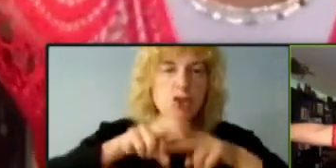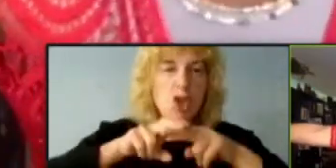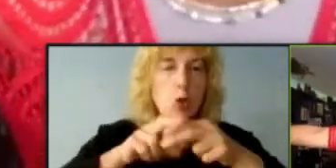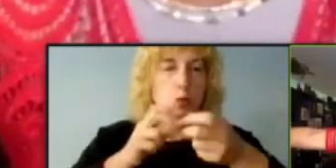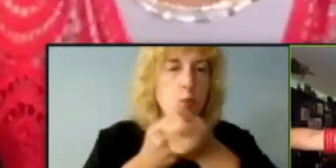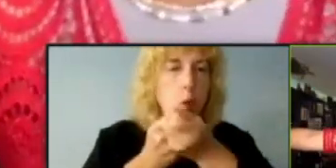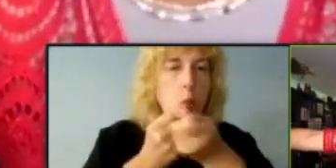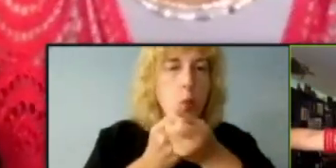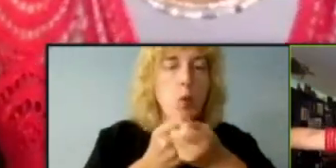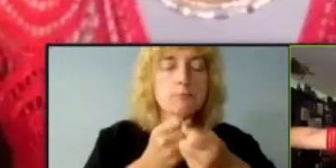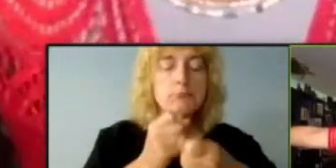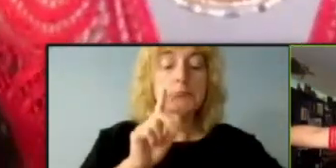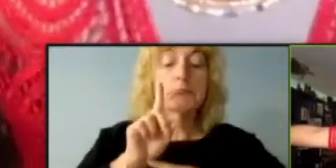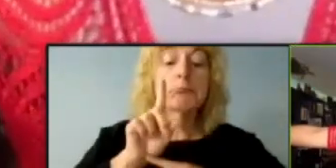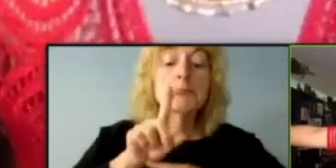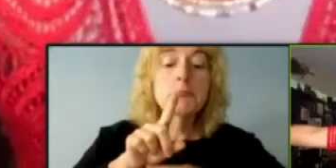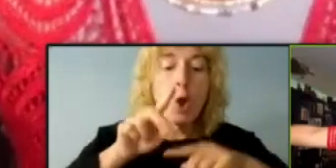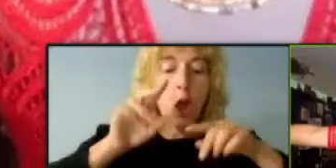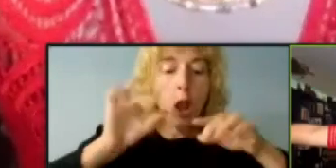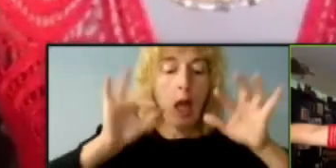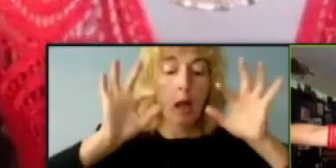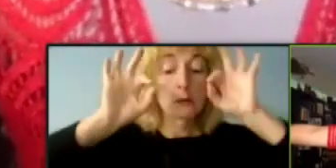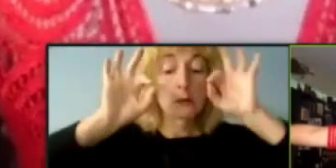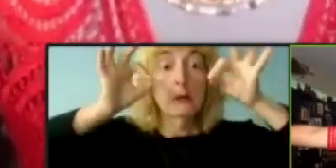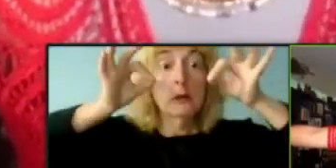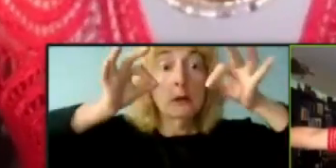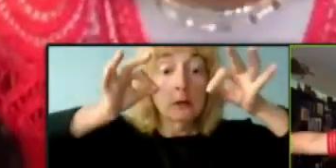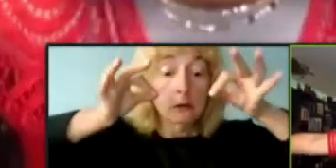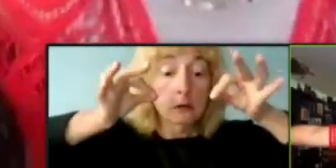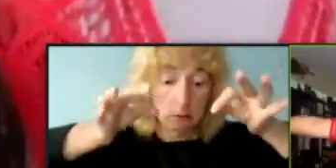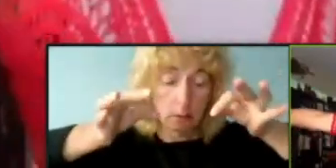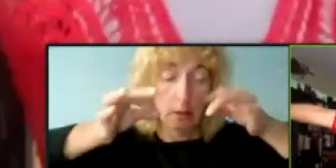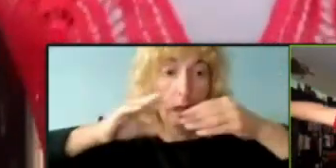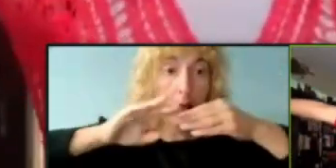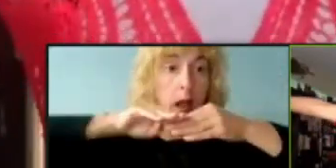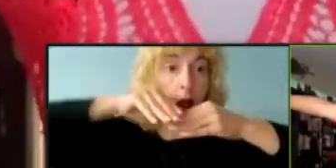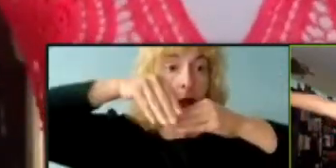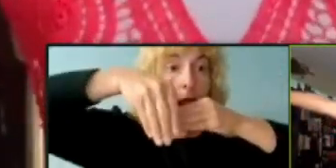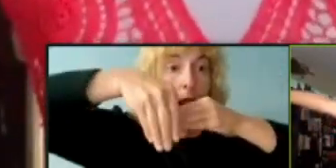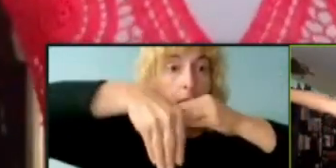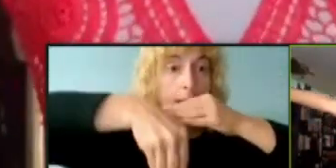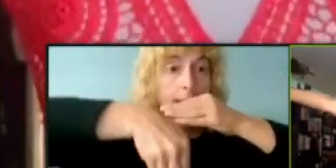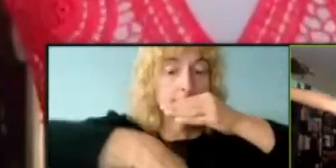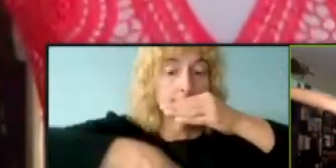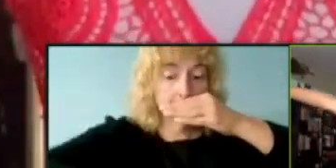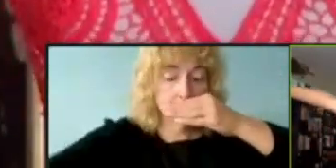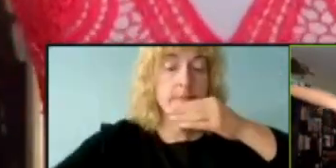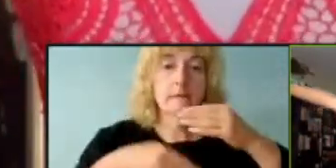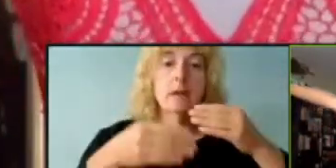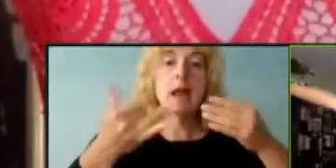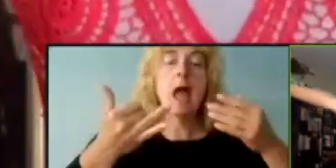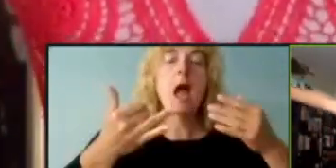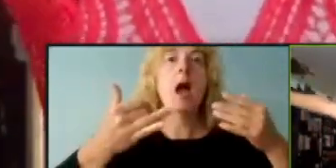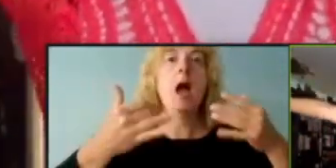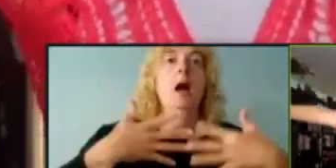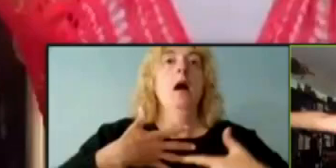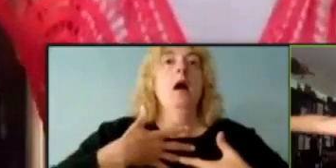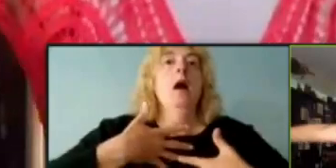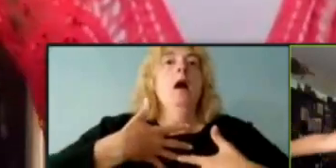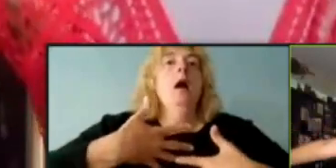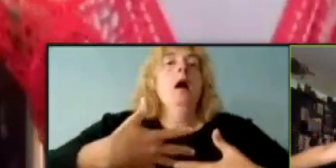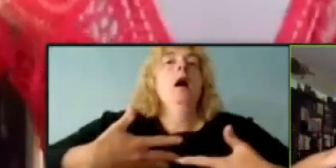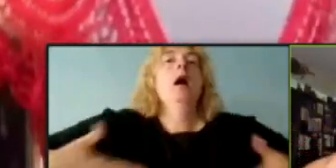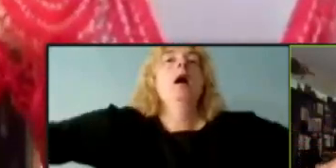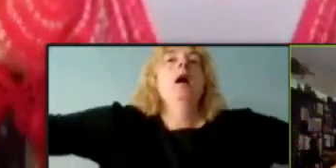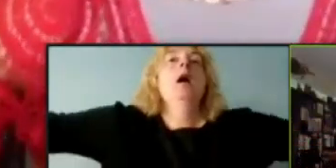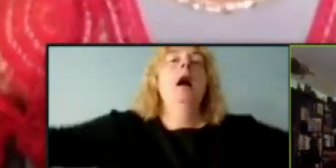kind of look like you're looking over the cliff of your mountain. Breathe in, spread your arms like wings. And this time as you exhale,